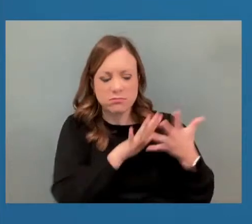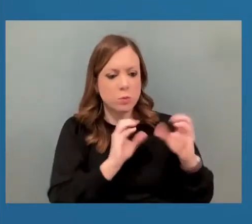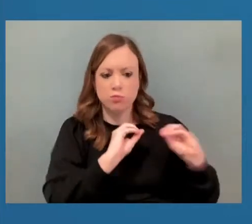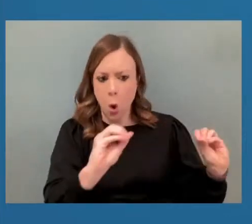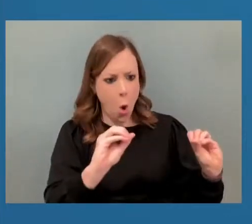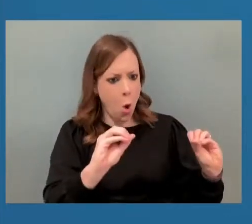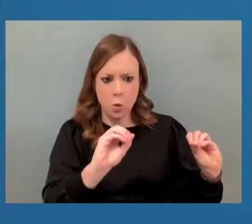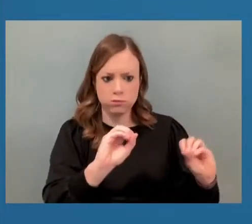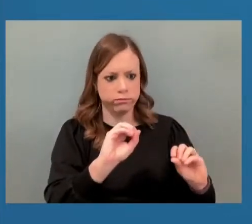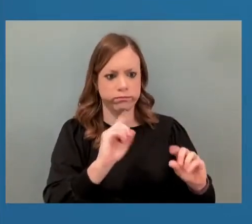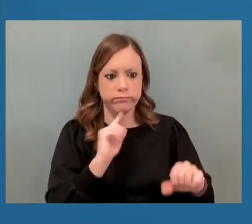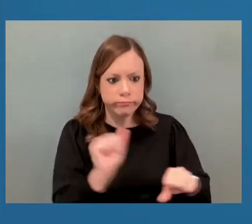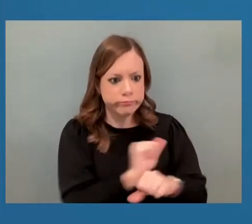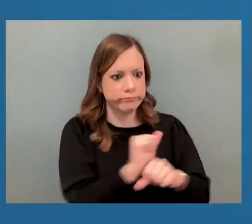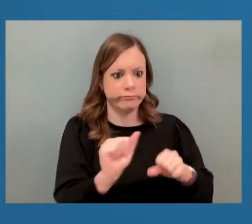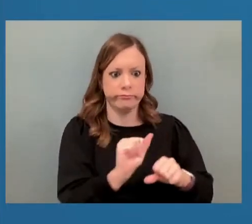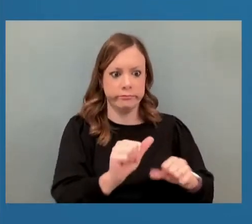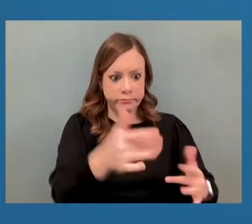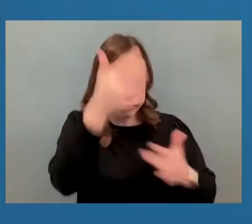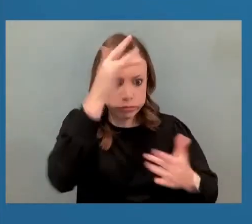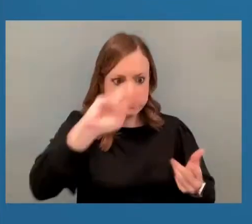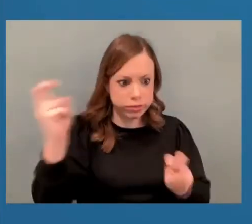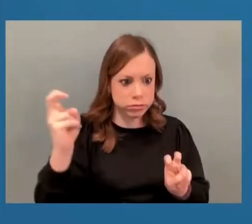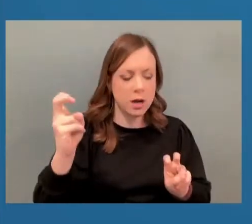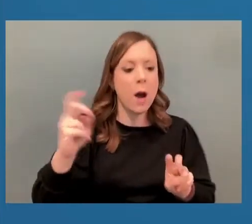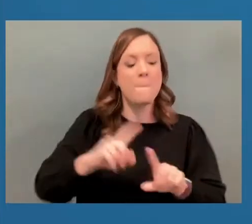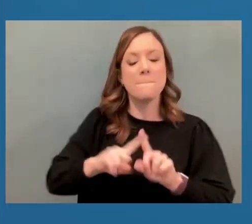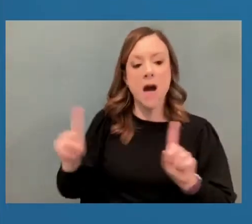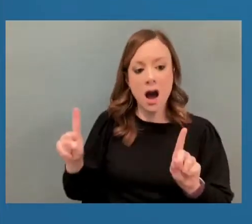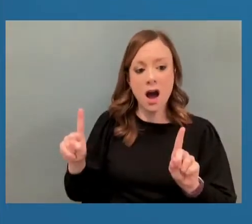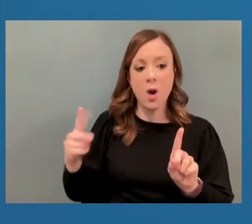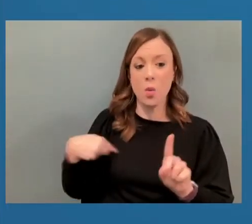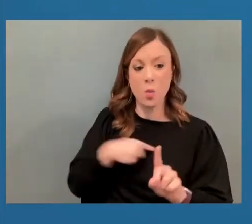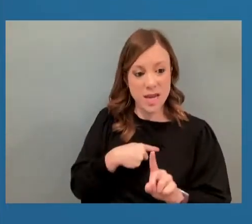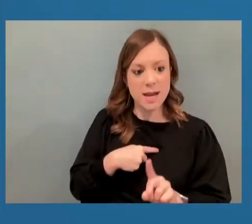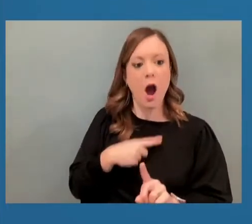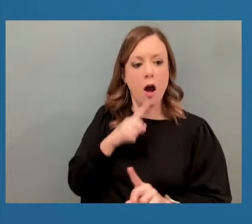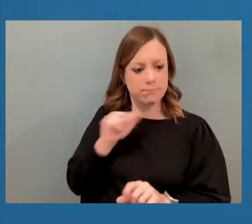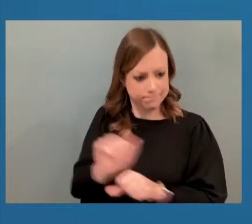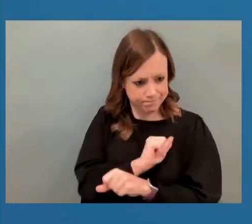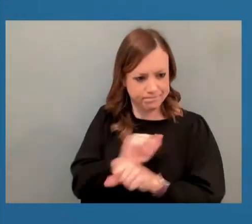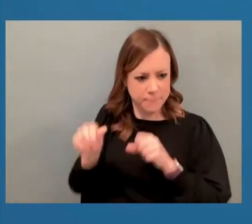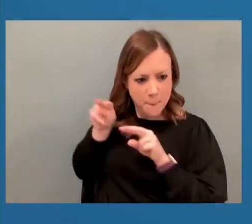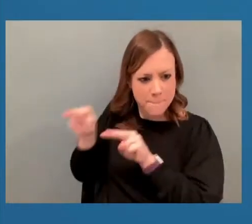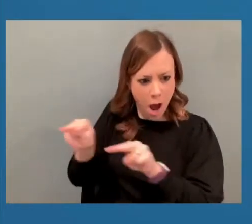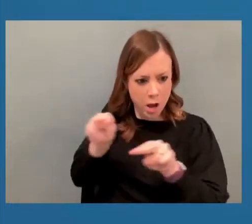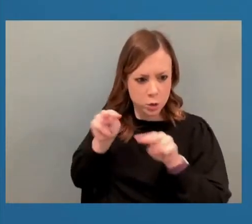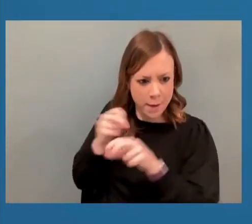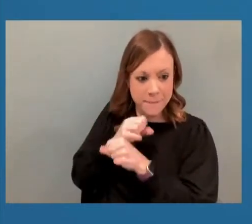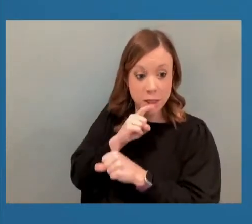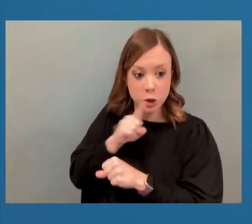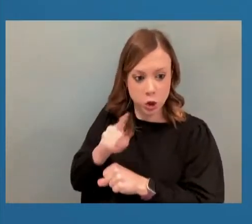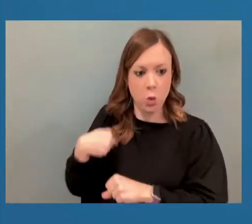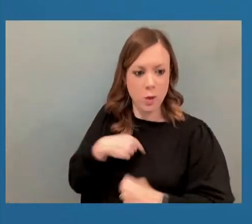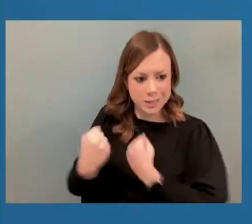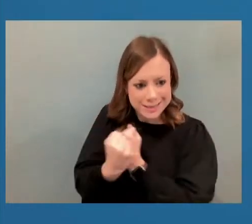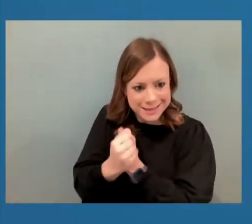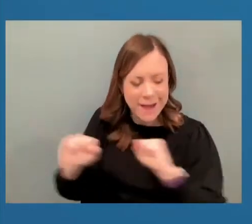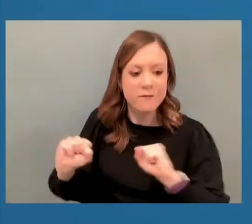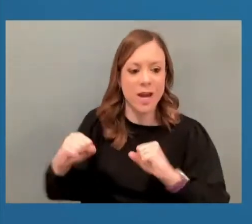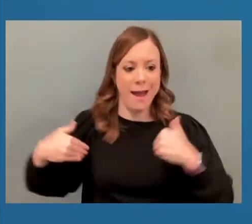New Yorkers to know that we are on top of this and doing everything we can to keep New York animals and people